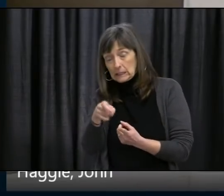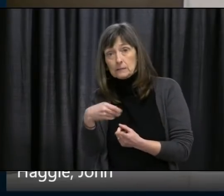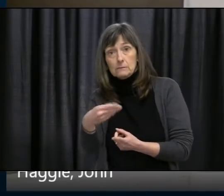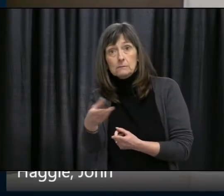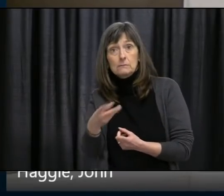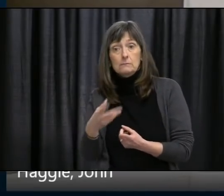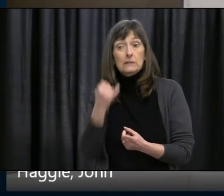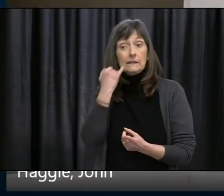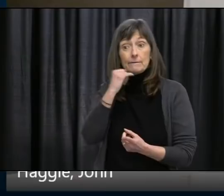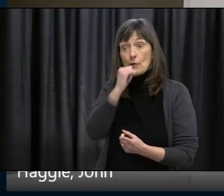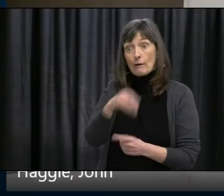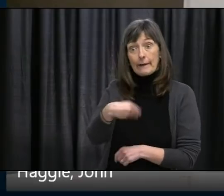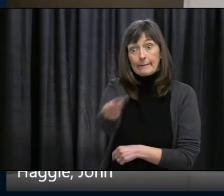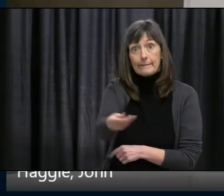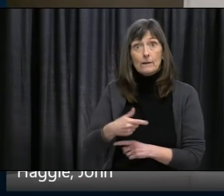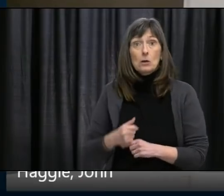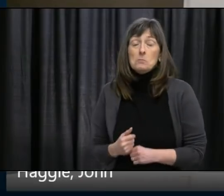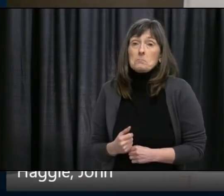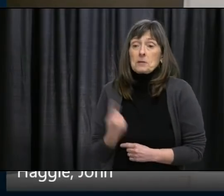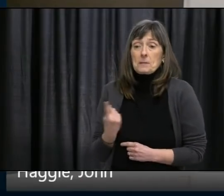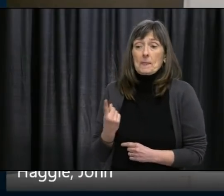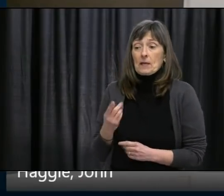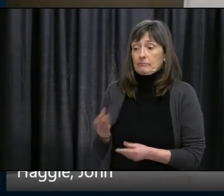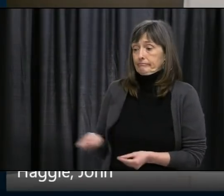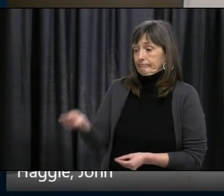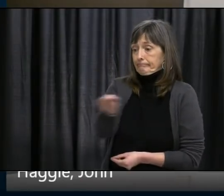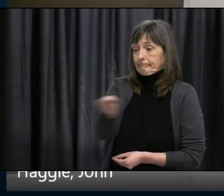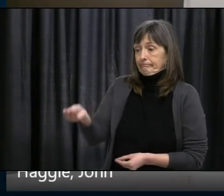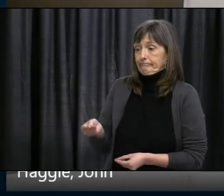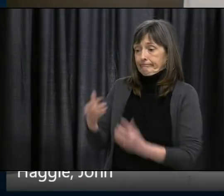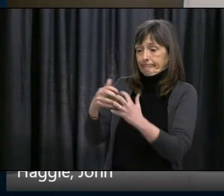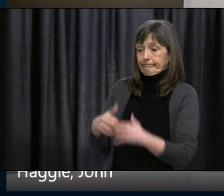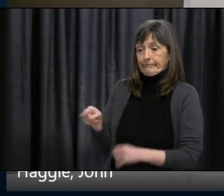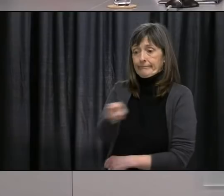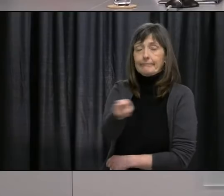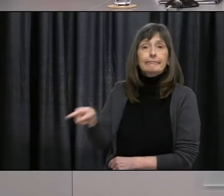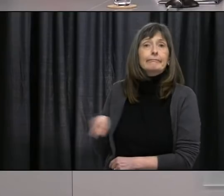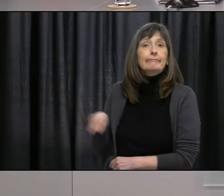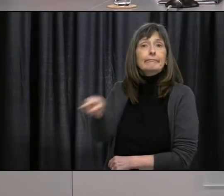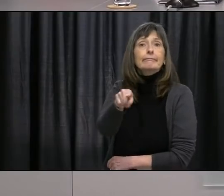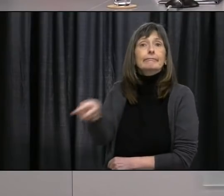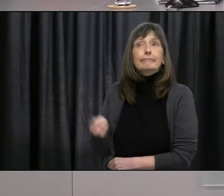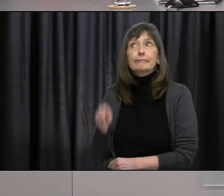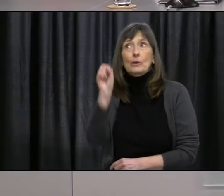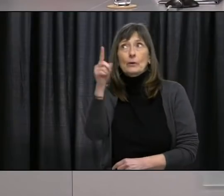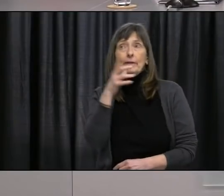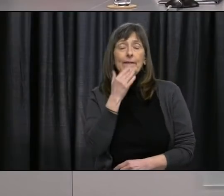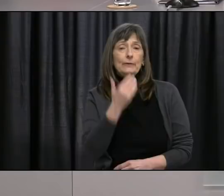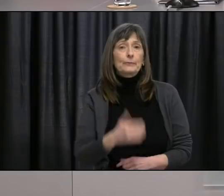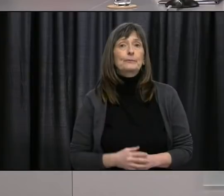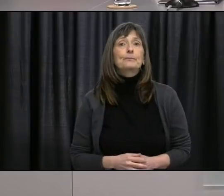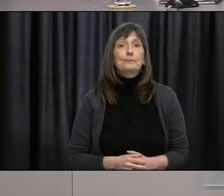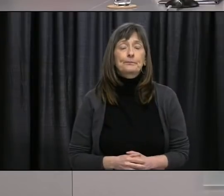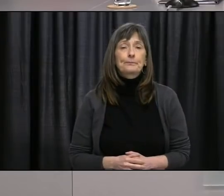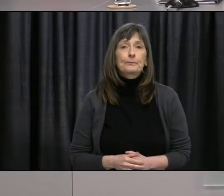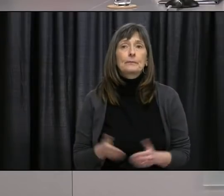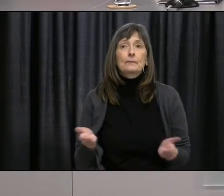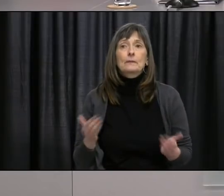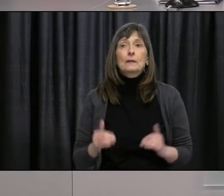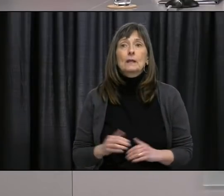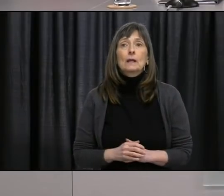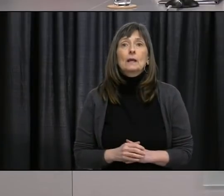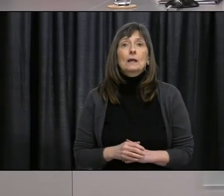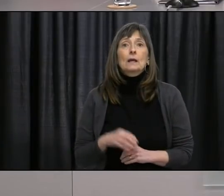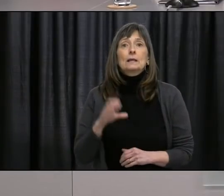let them down. And all they have to do is ask. Okay, perfect. I'll fire off an email after this. Thank you. Our next questions are from